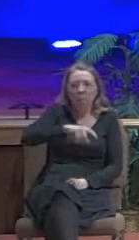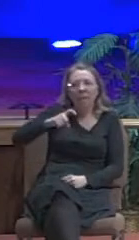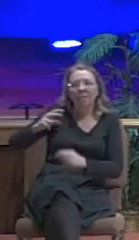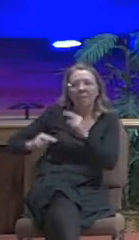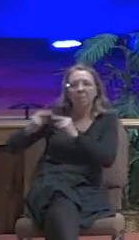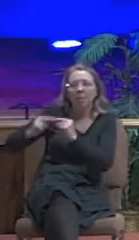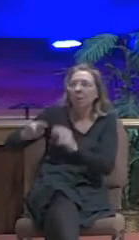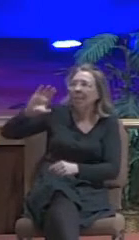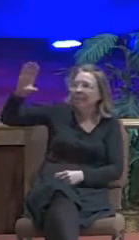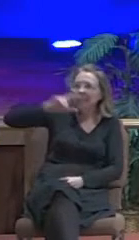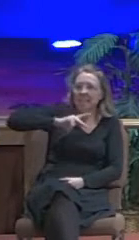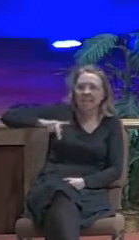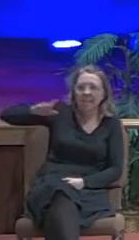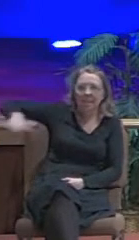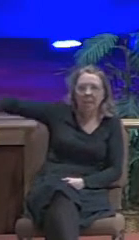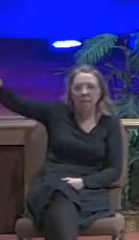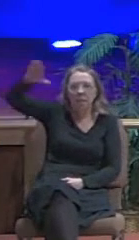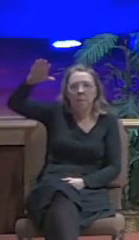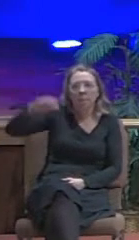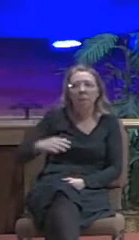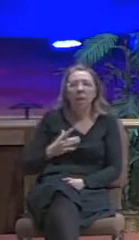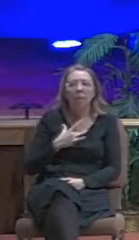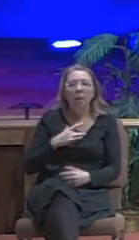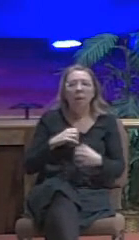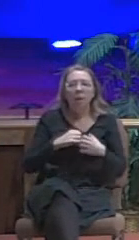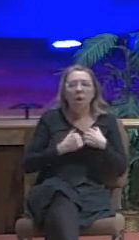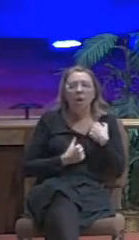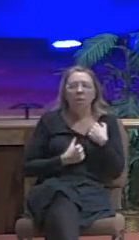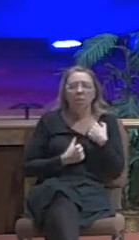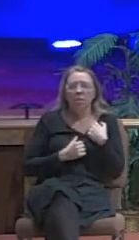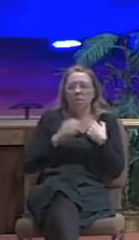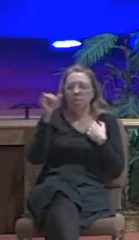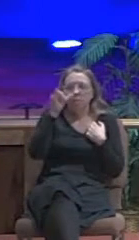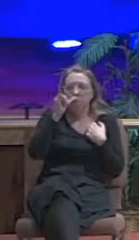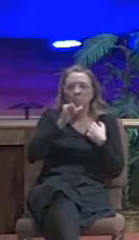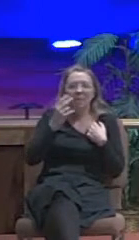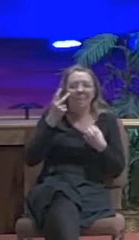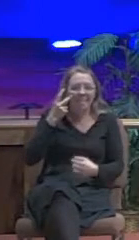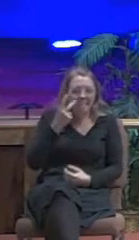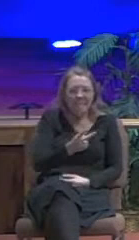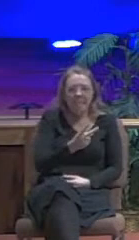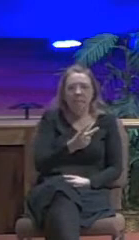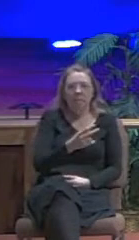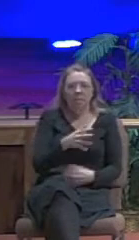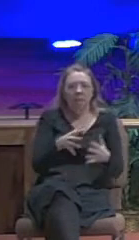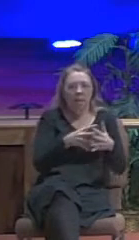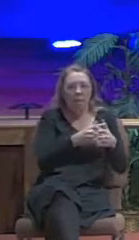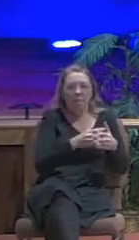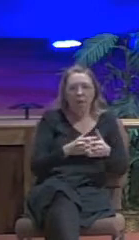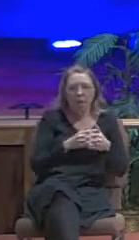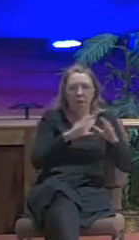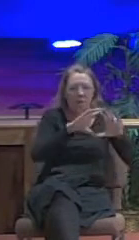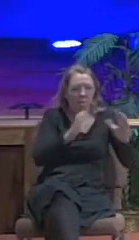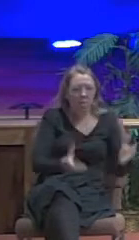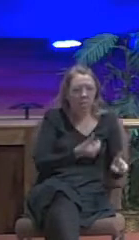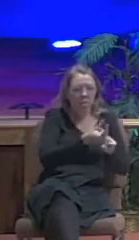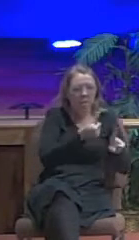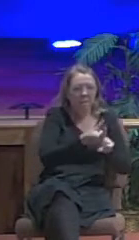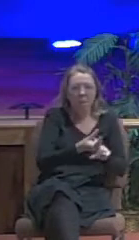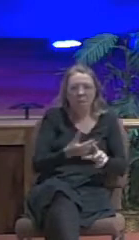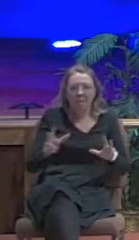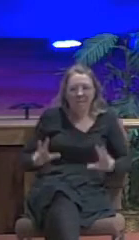It breaks my heart to see the Church of America be selfish. Poverty should not exist in America.